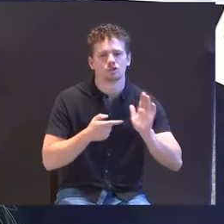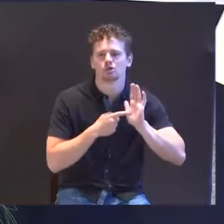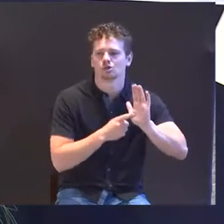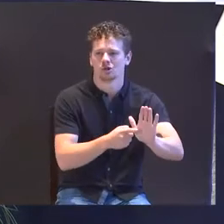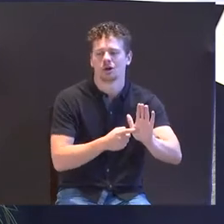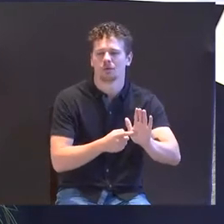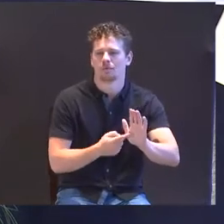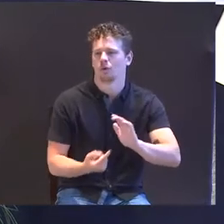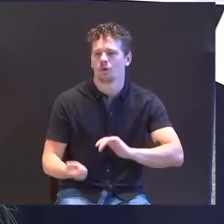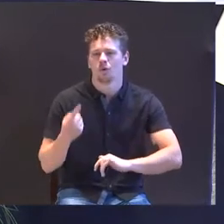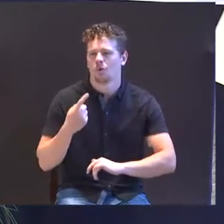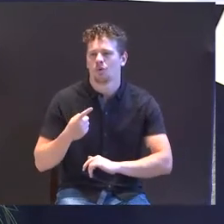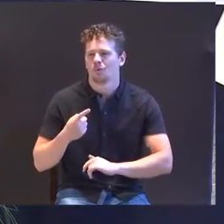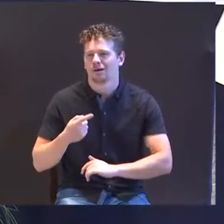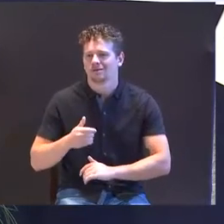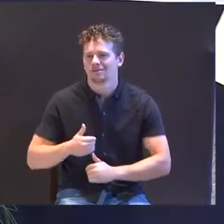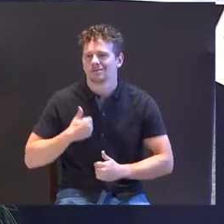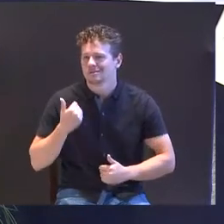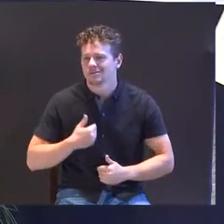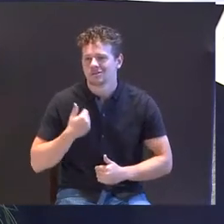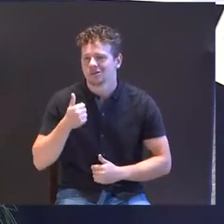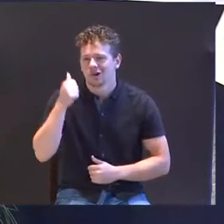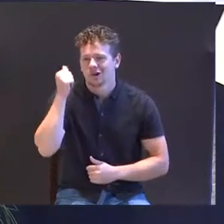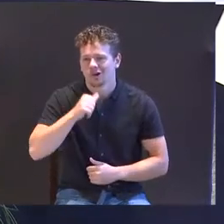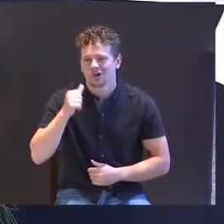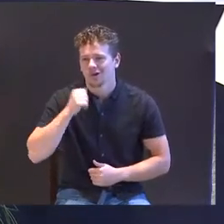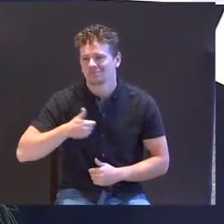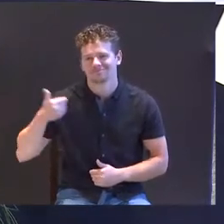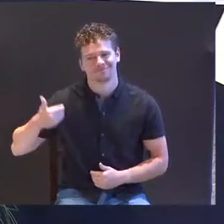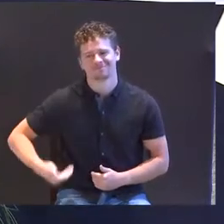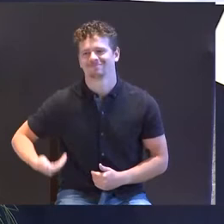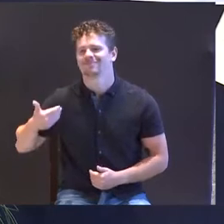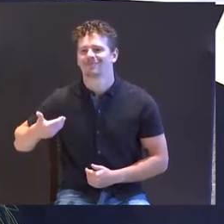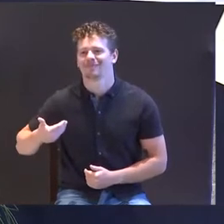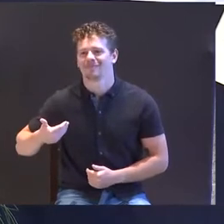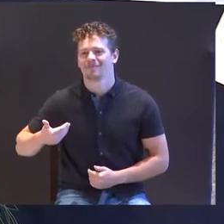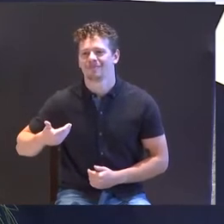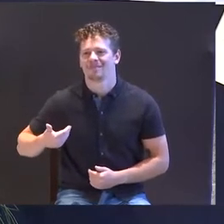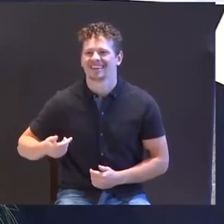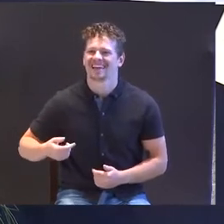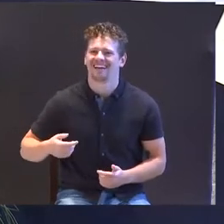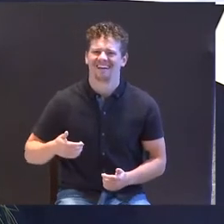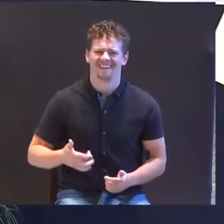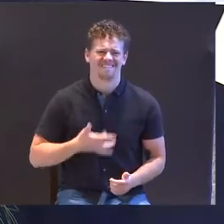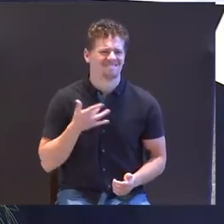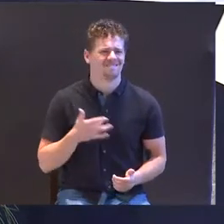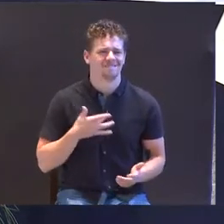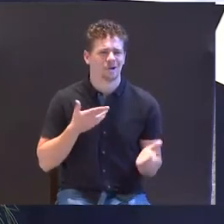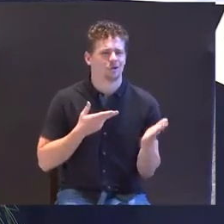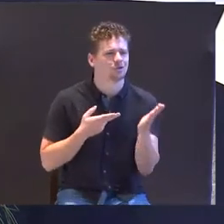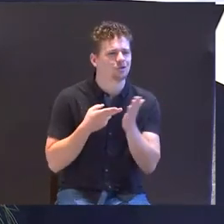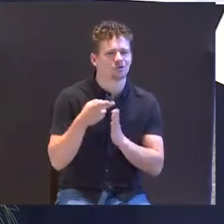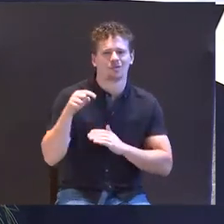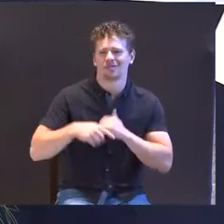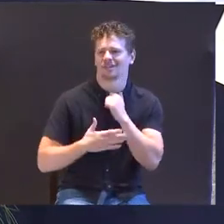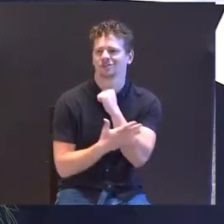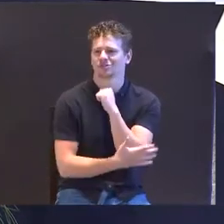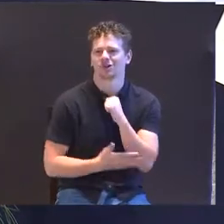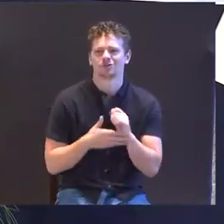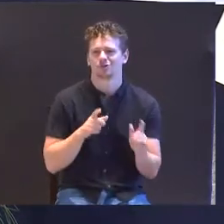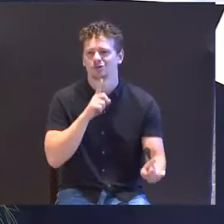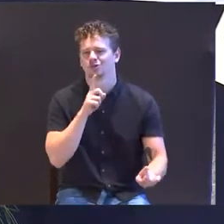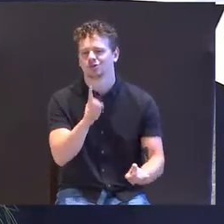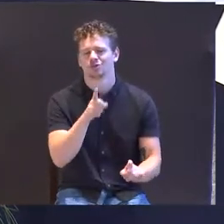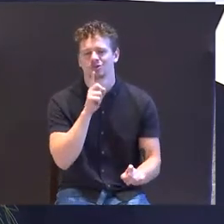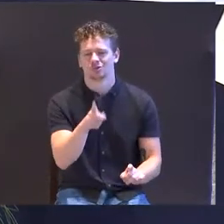girl from the South Side is blessed beyond measure to have felt the truth of that fuller story throughout my entire life,